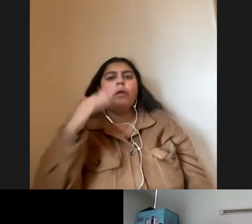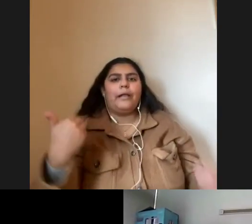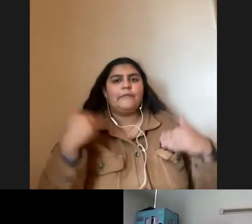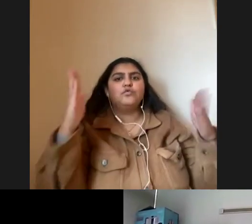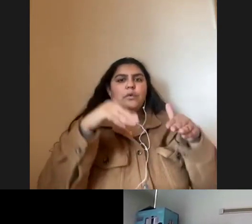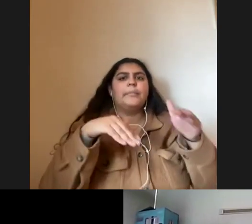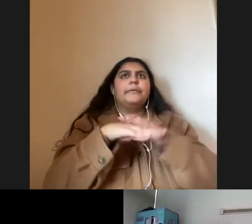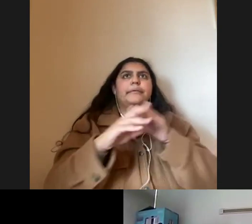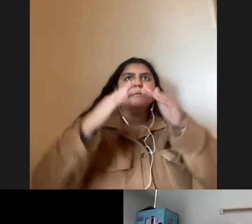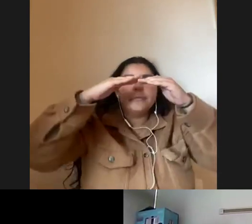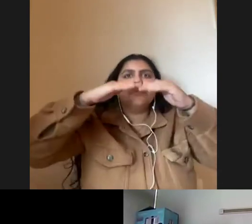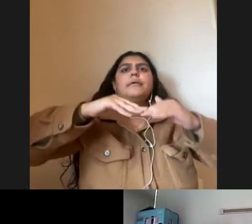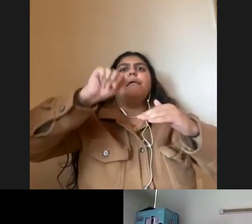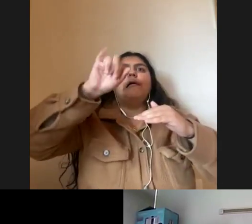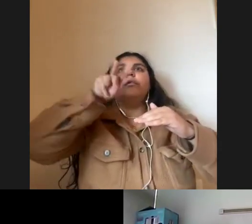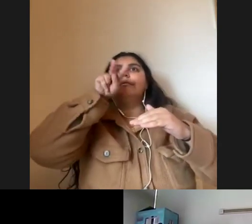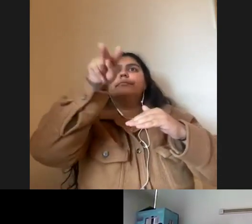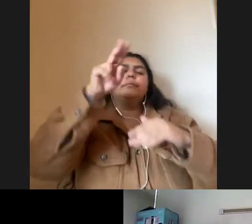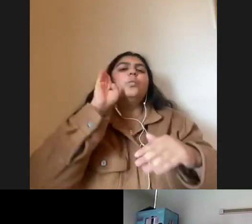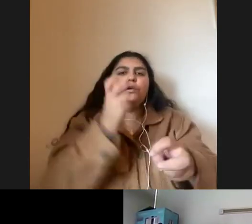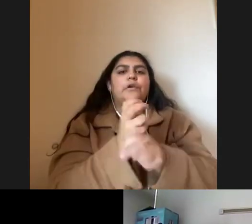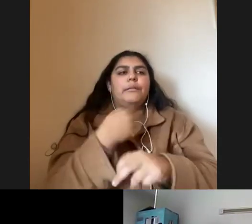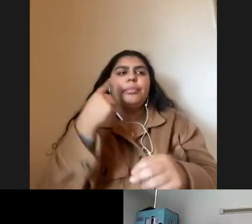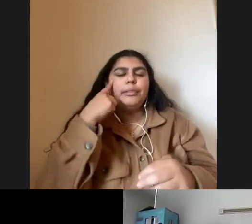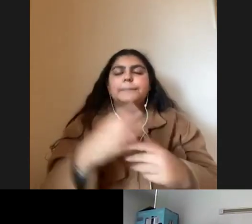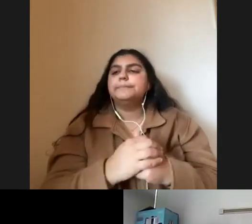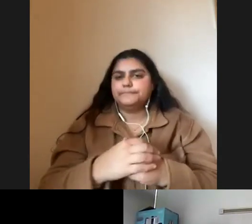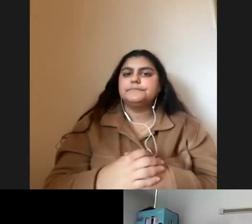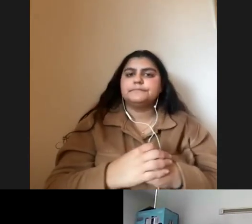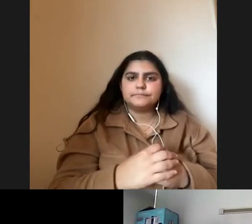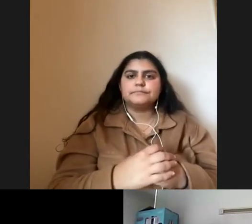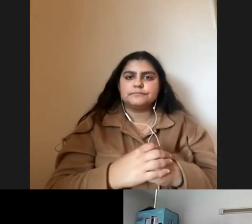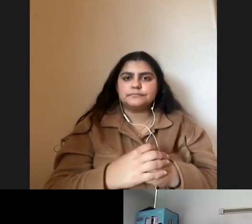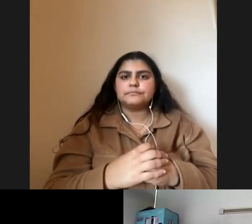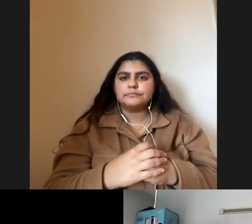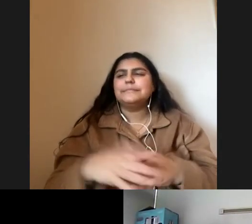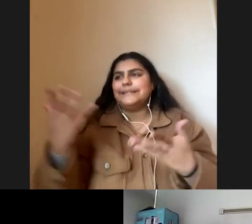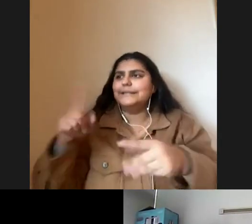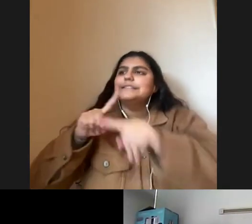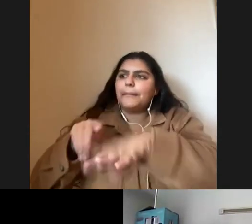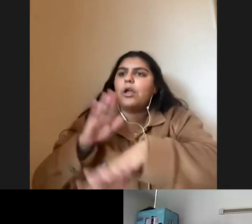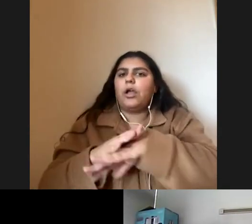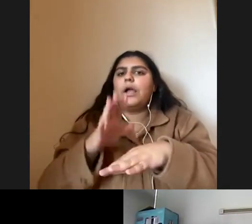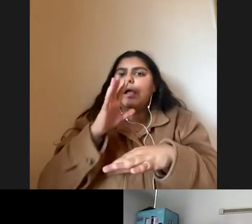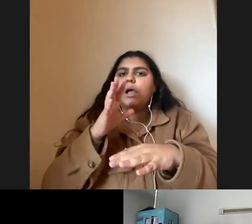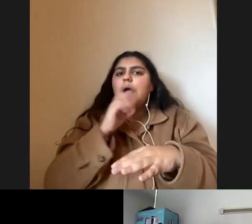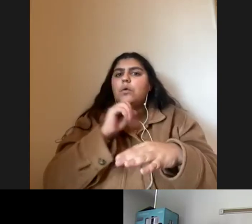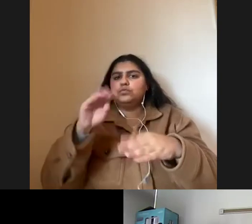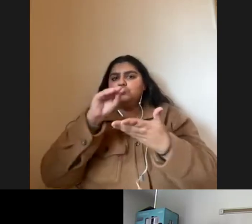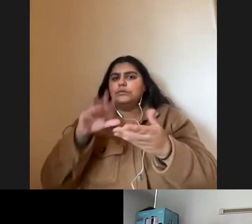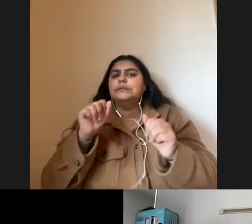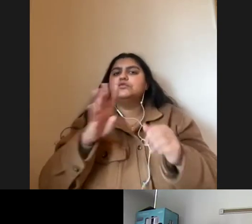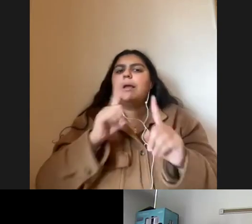seeing in just plain air as well. Totally. Goes into if you're like depending on what age your students are, you can talk about